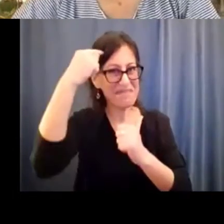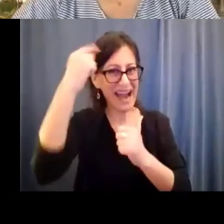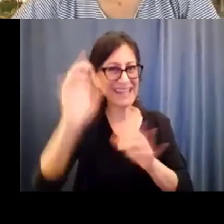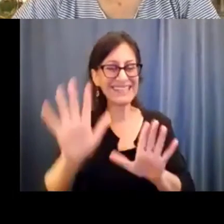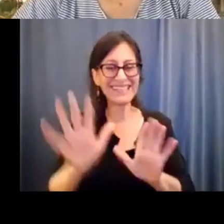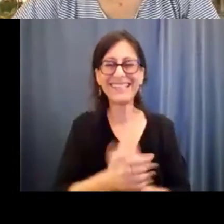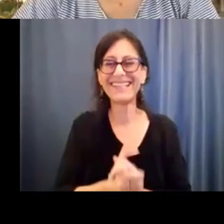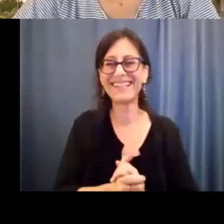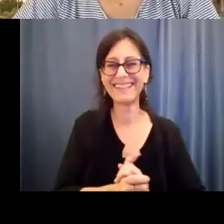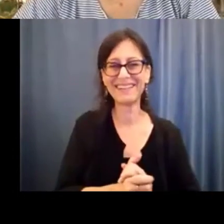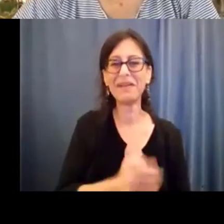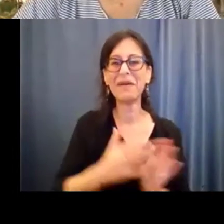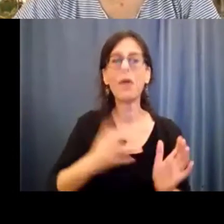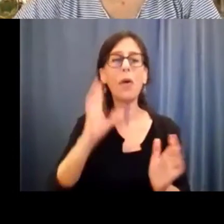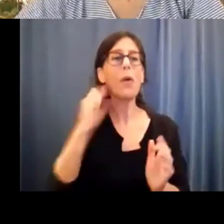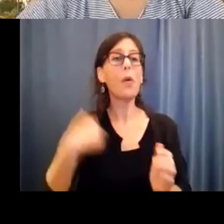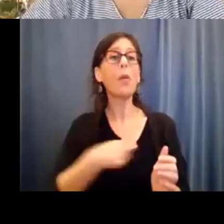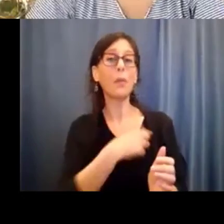mind.